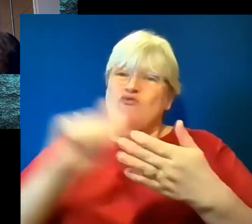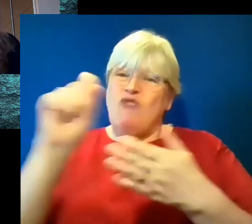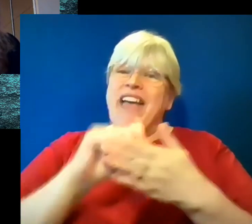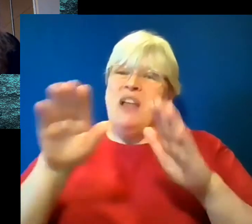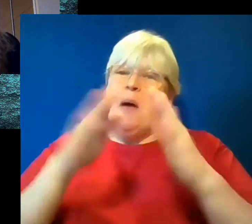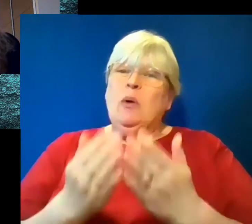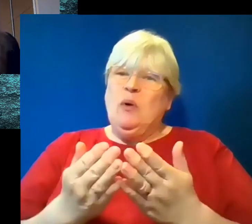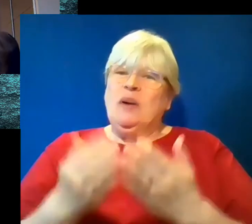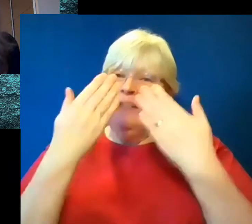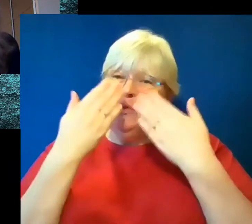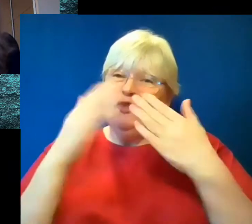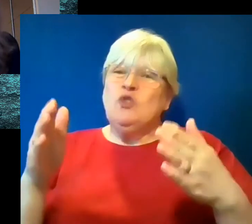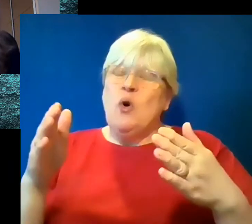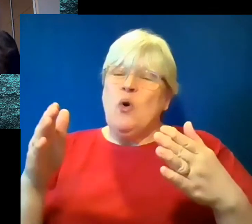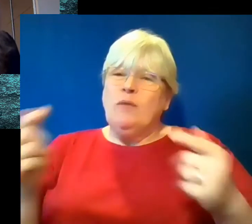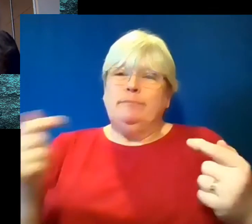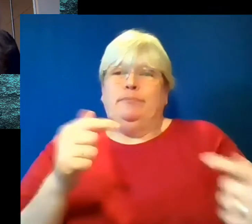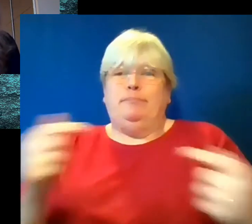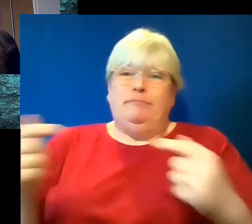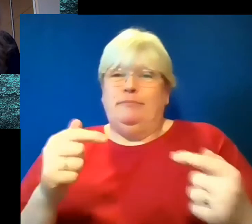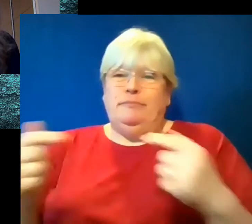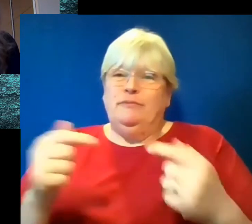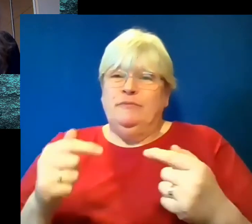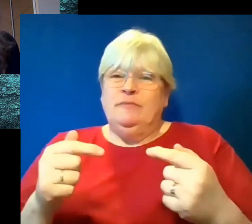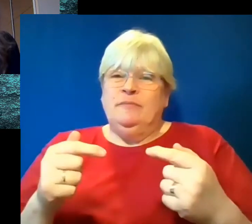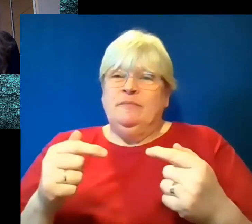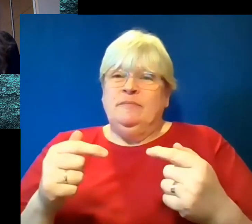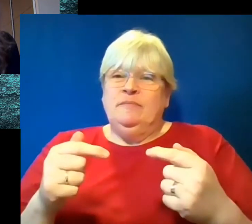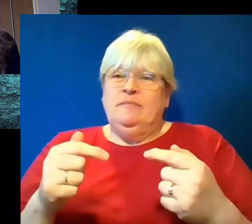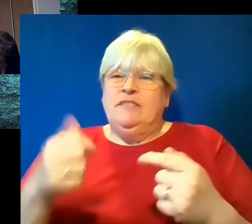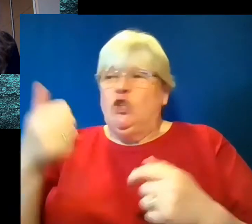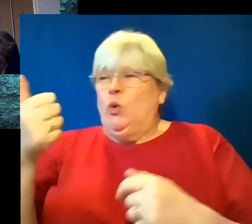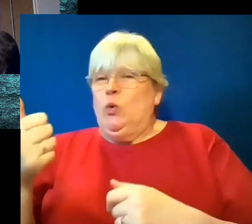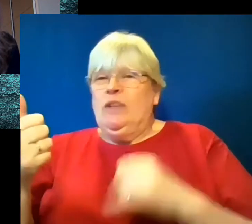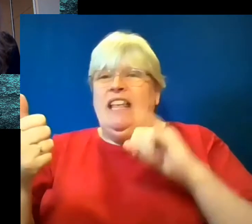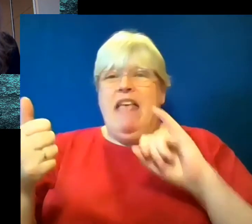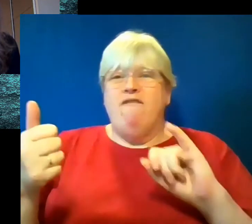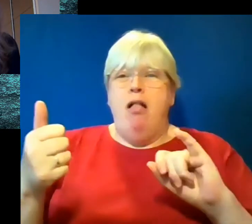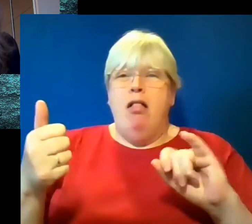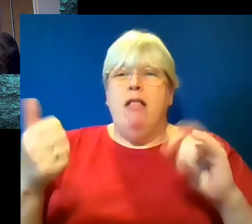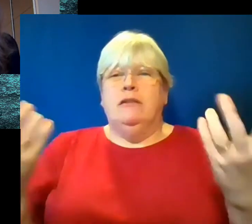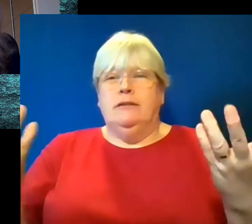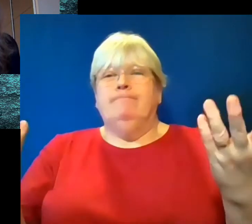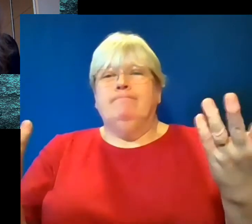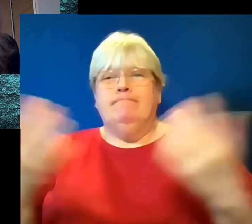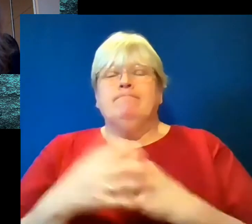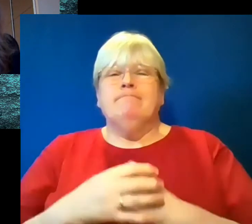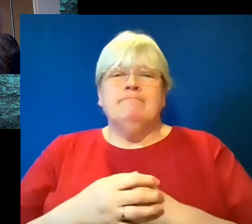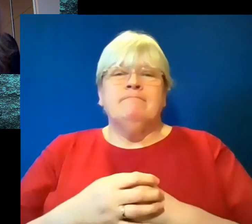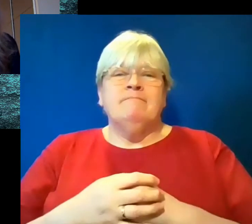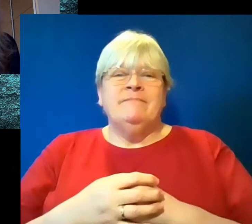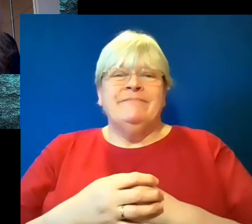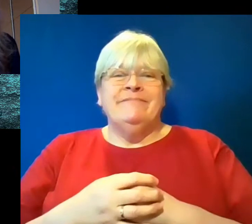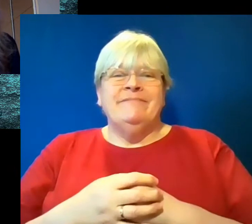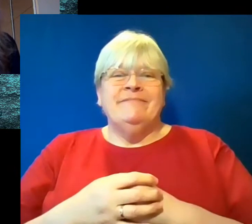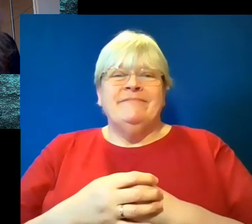would show a clash of that against something bigger and bolder and tougher.